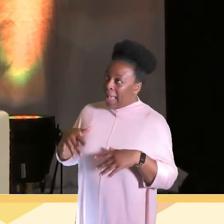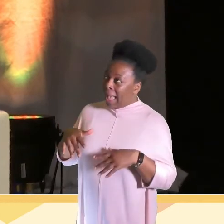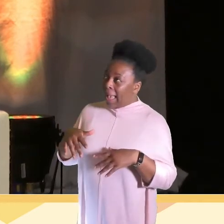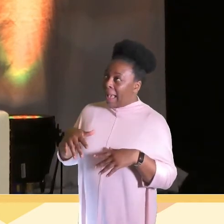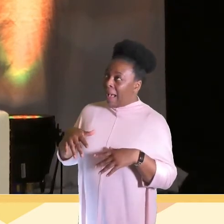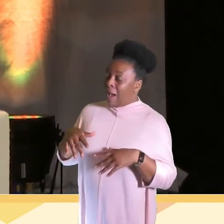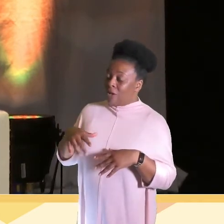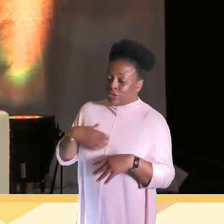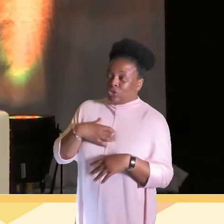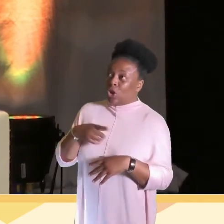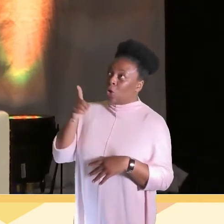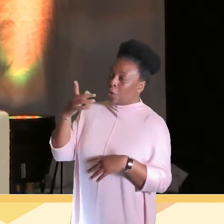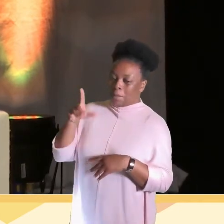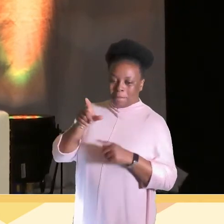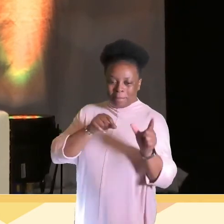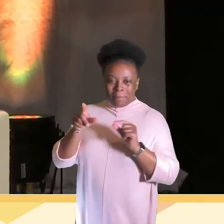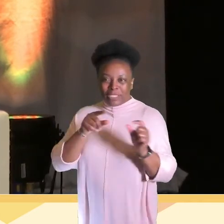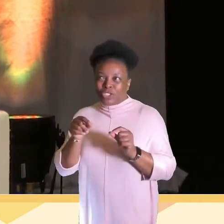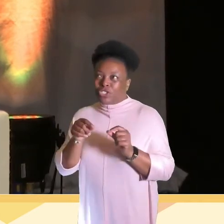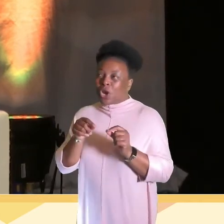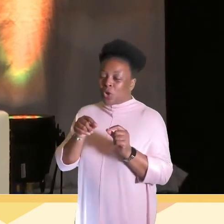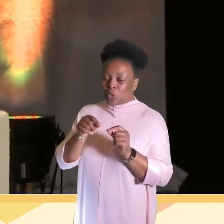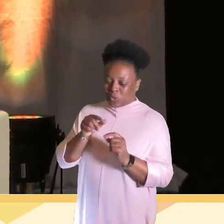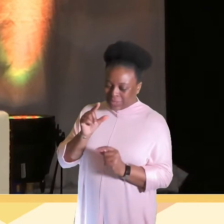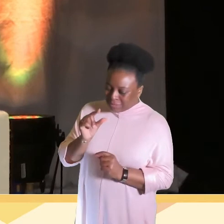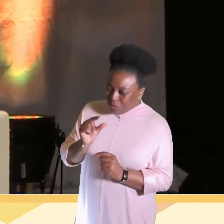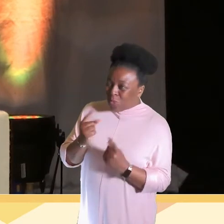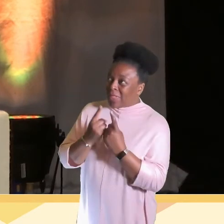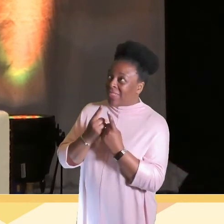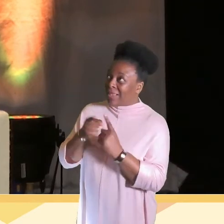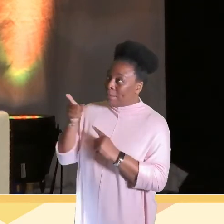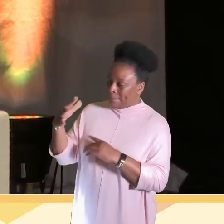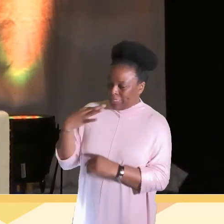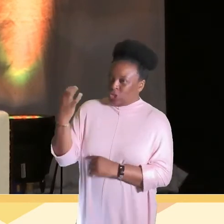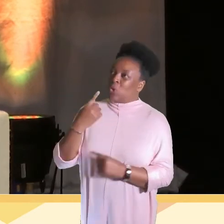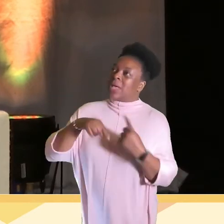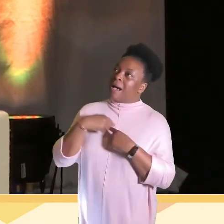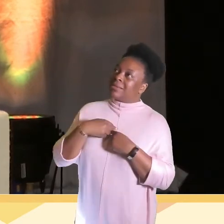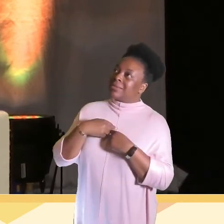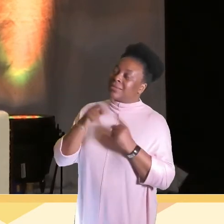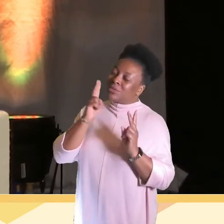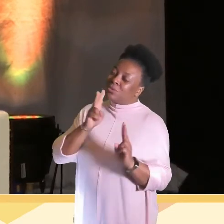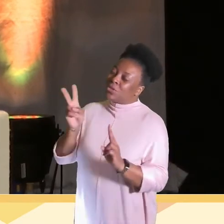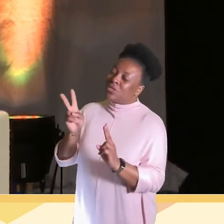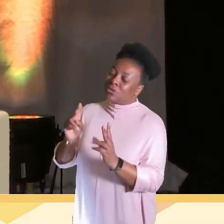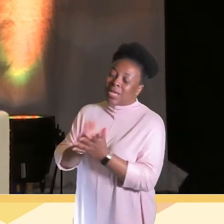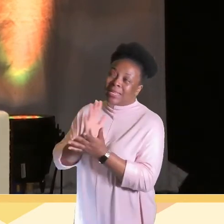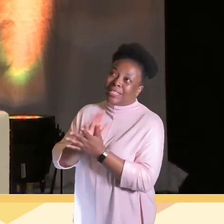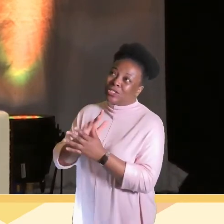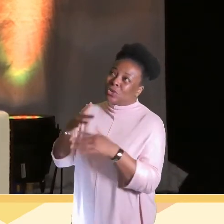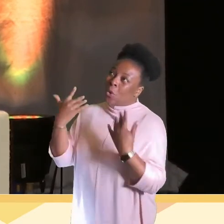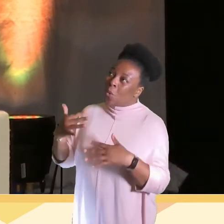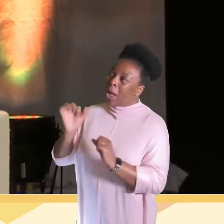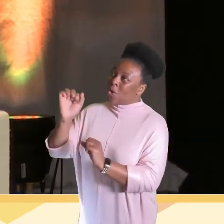including us, to express the glory of who you are, and to be and to